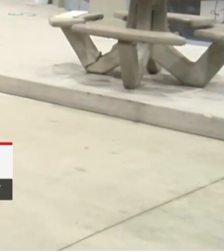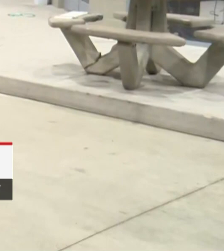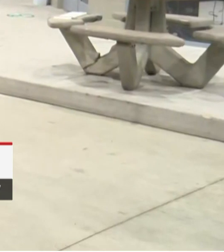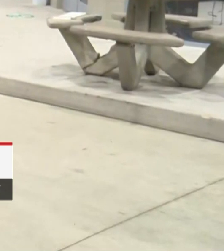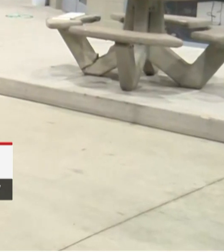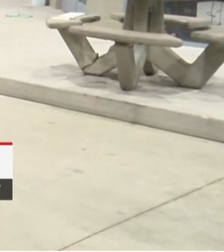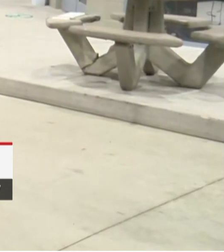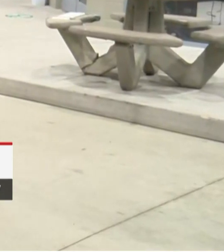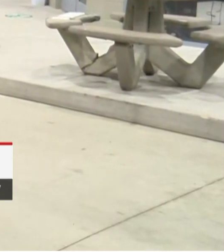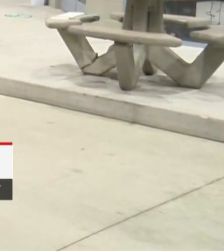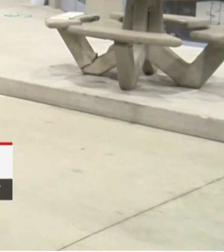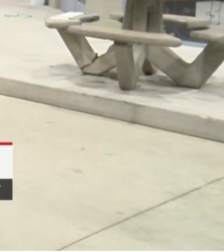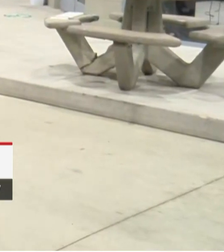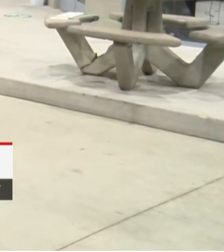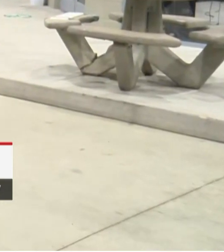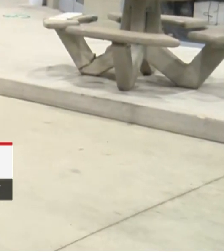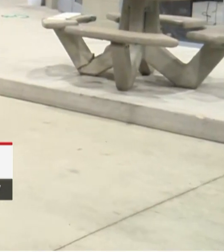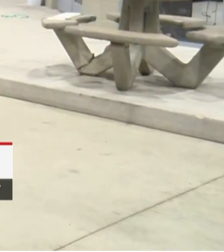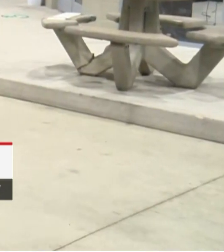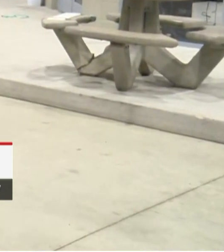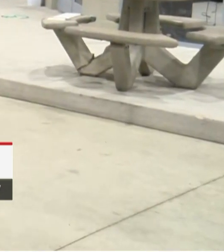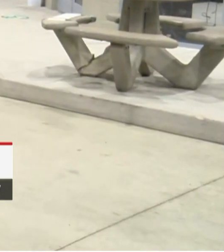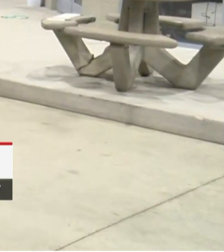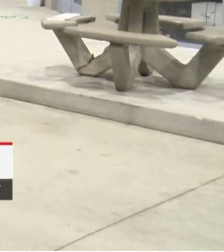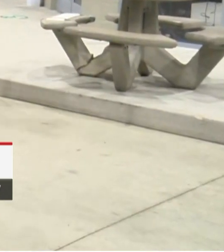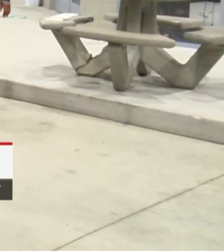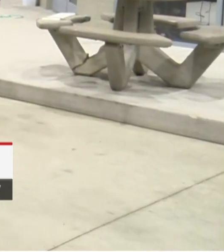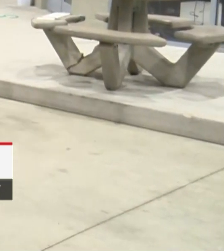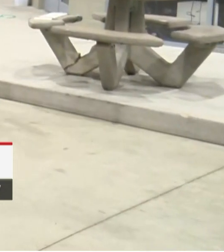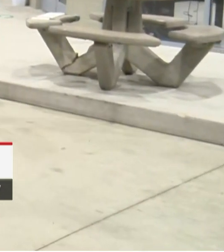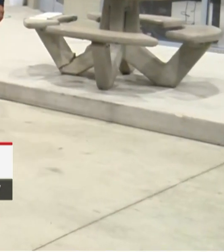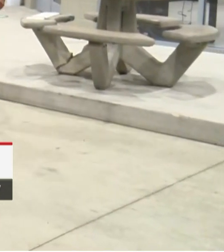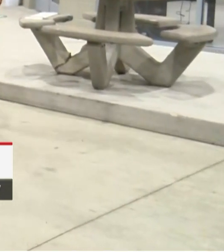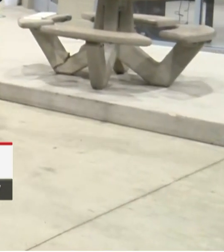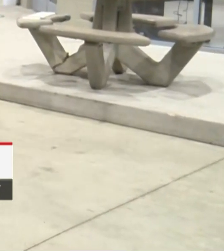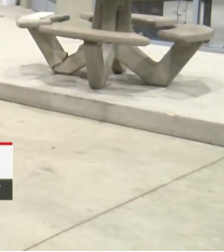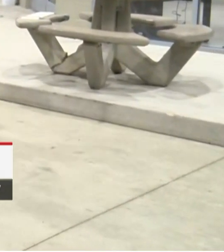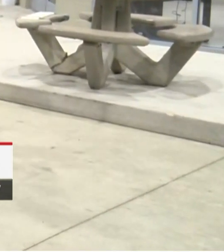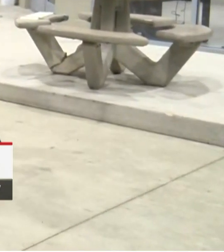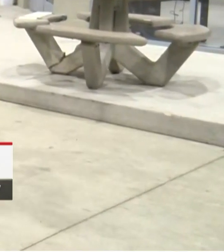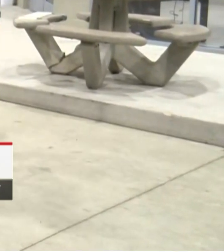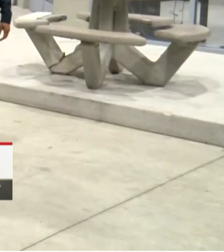Come on this way. Come in, please. You too.